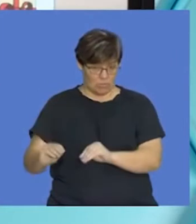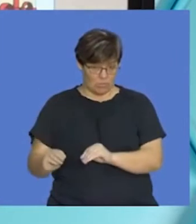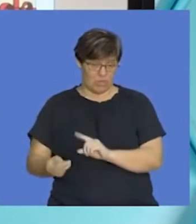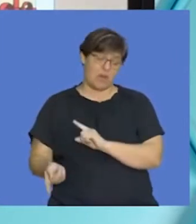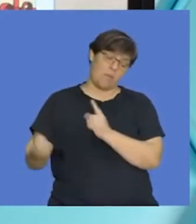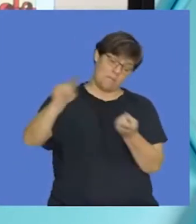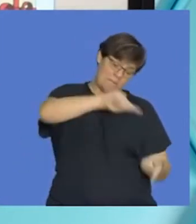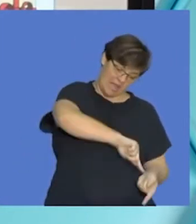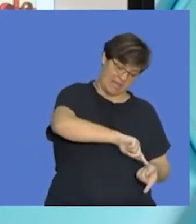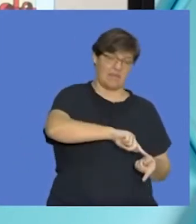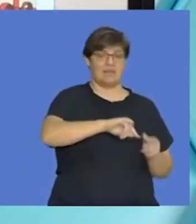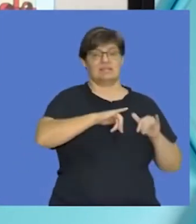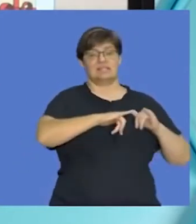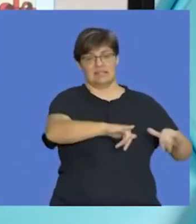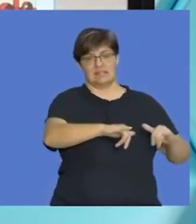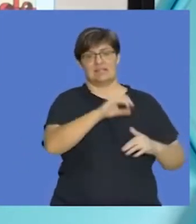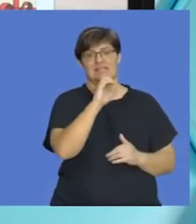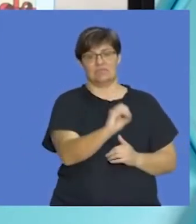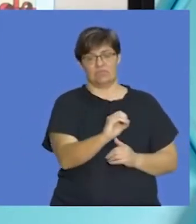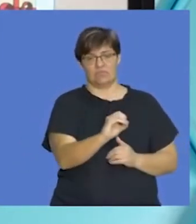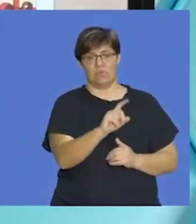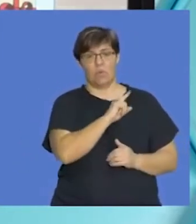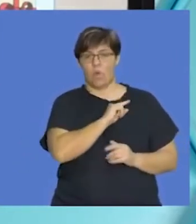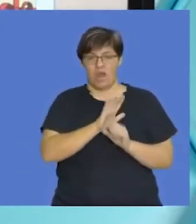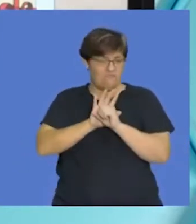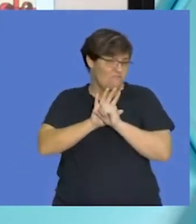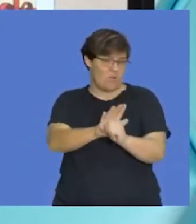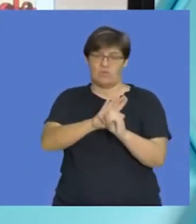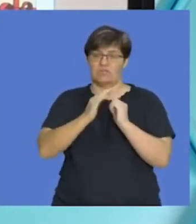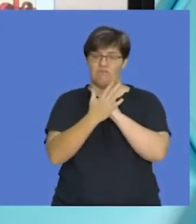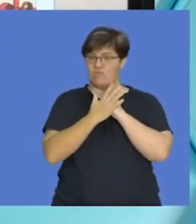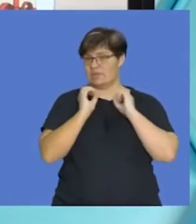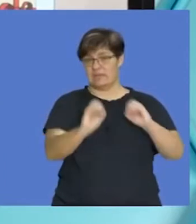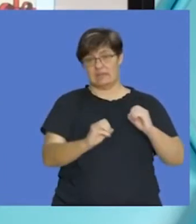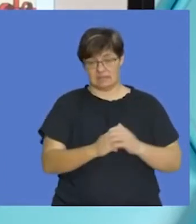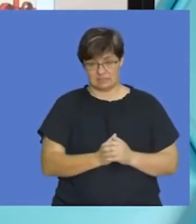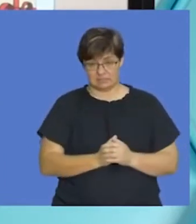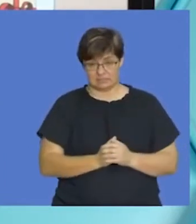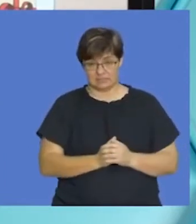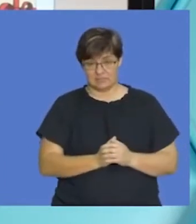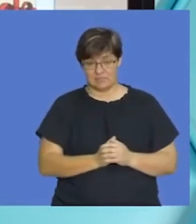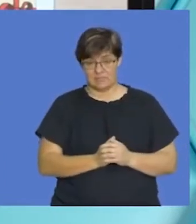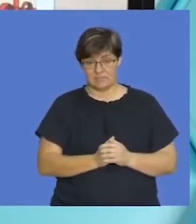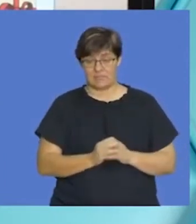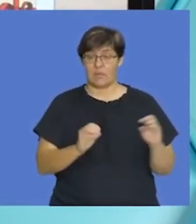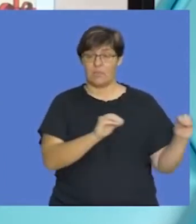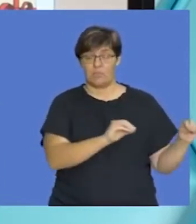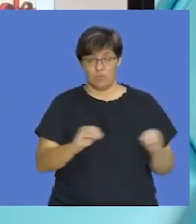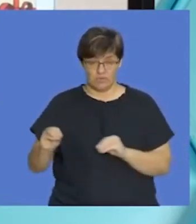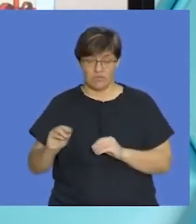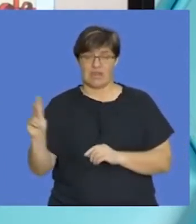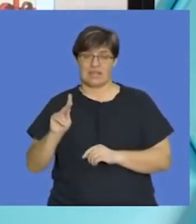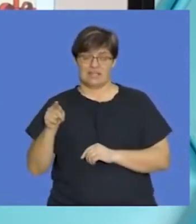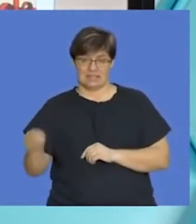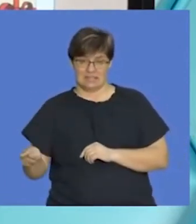gone. Now it's static friction, and it's 0 because there's no force acting on it. Okay,